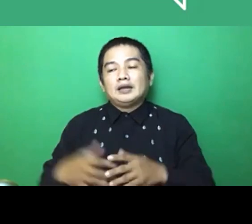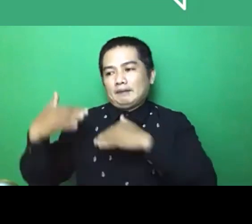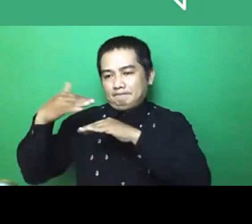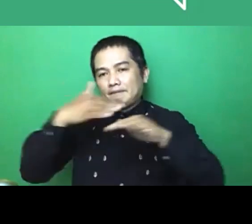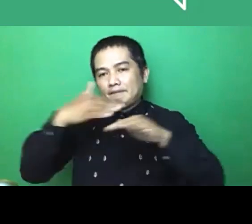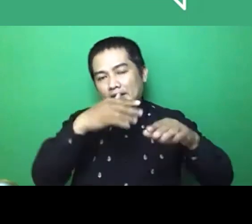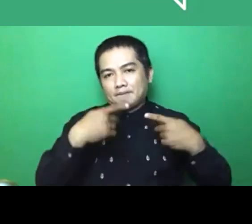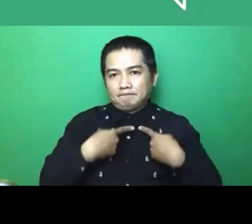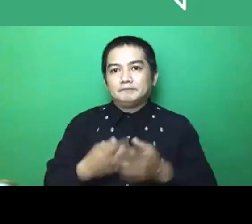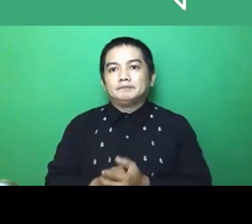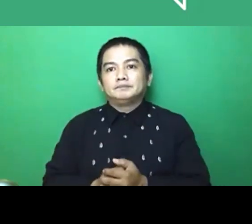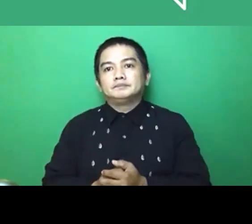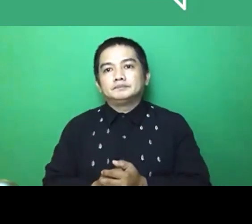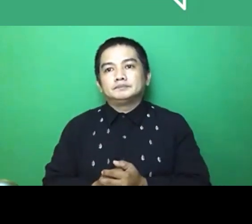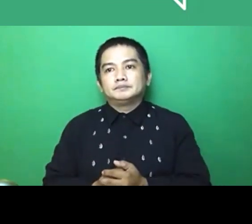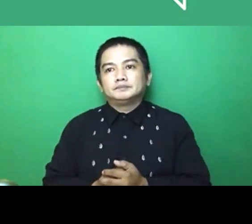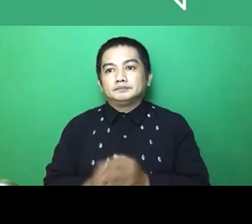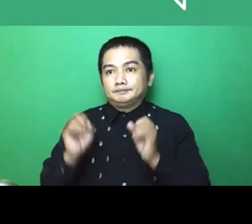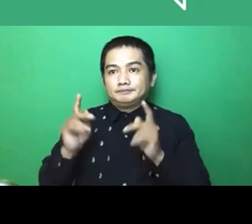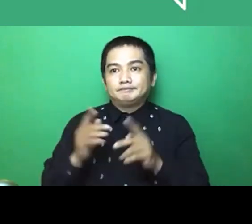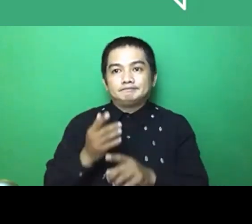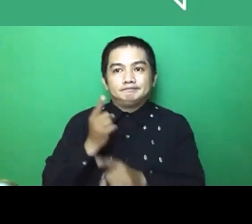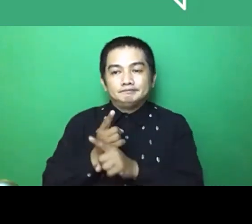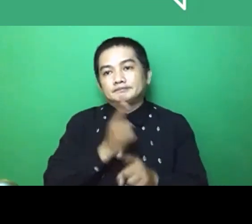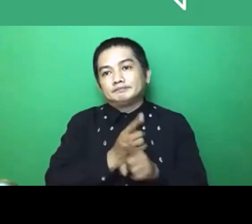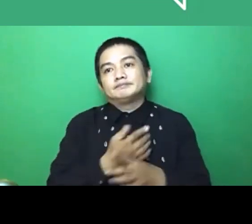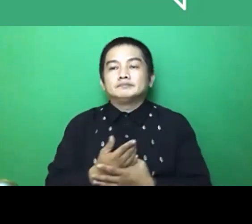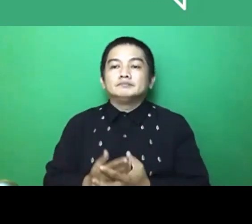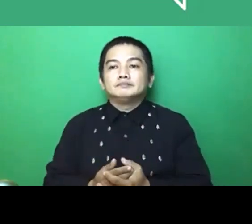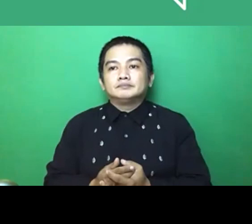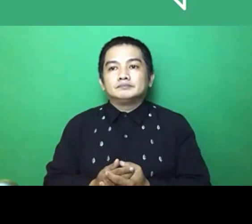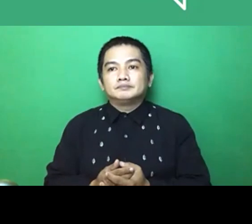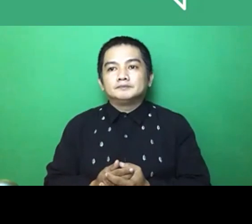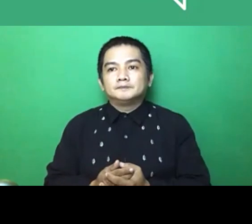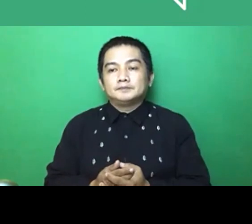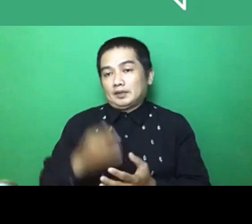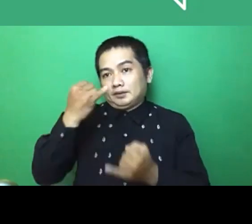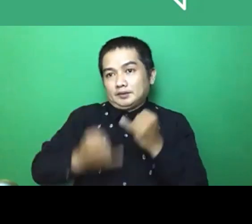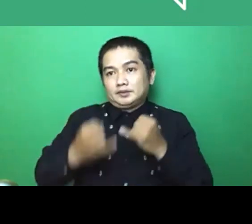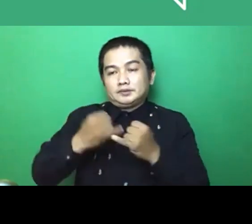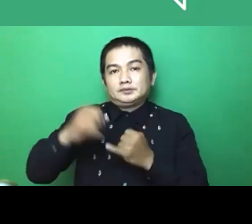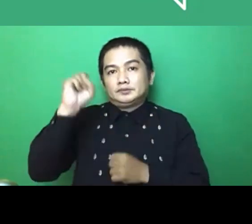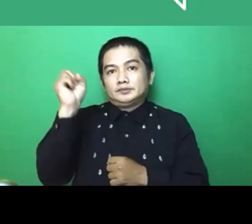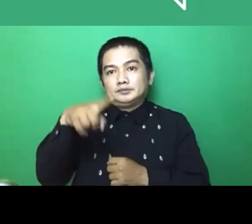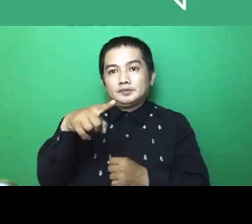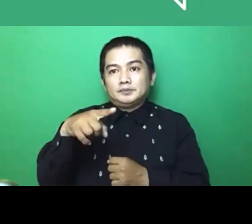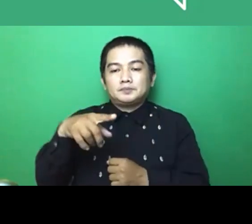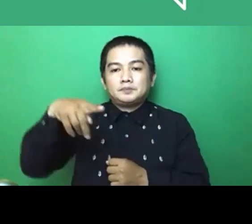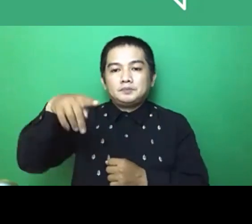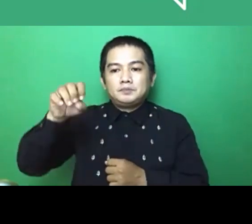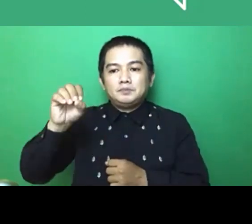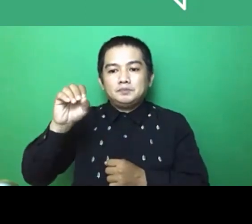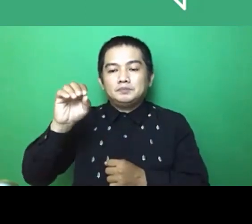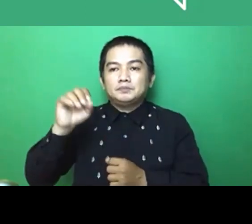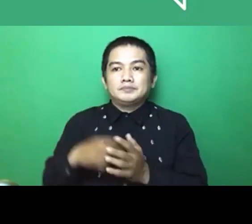kind. You're right. It's a rabbit hole. We have one last question from Pao. So